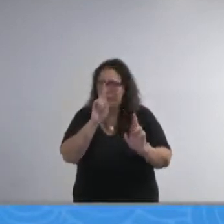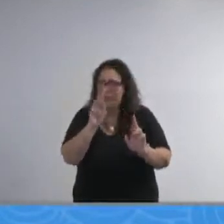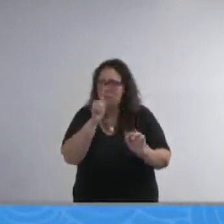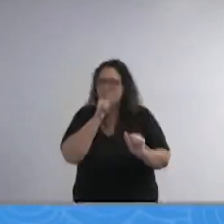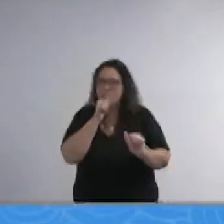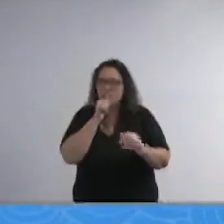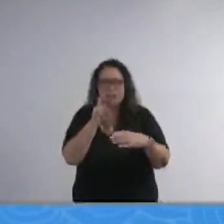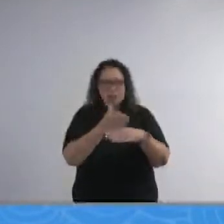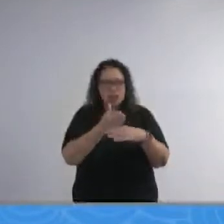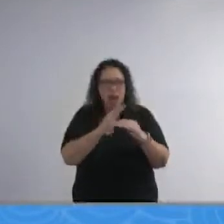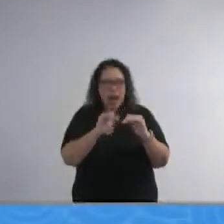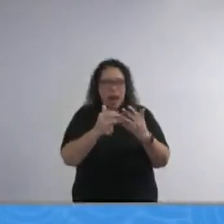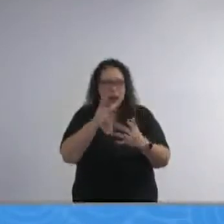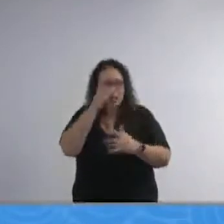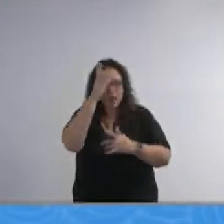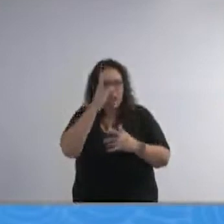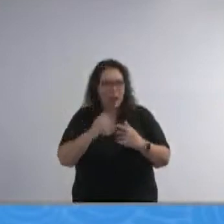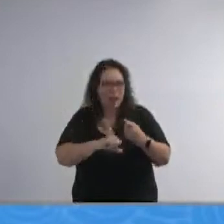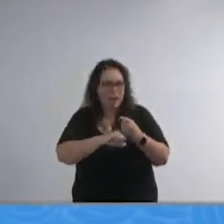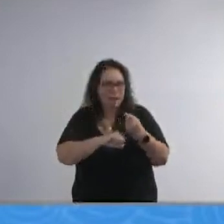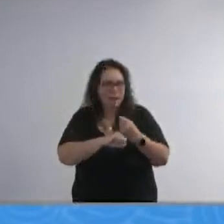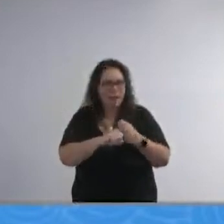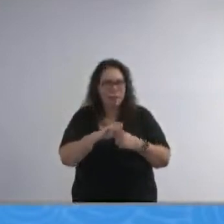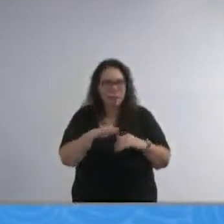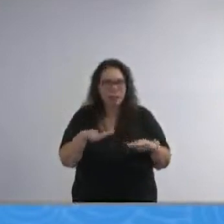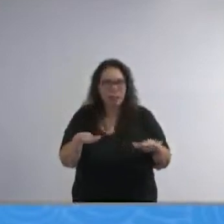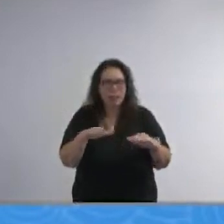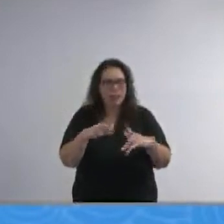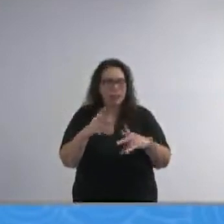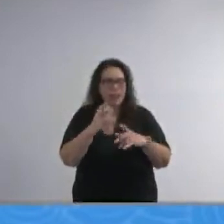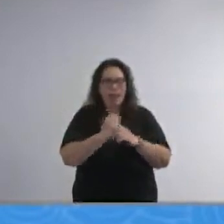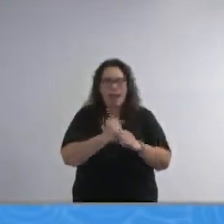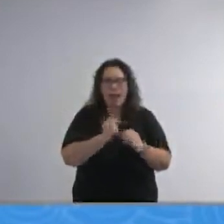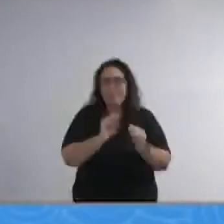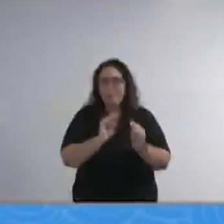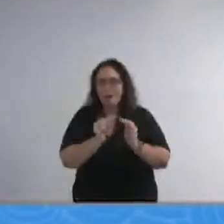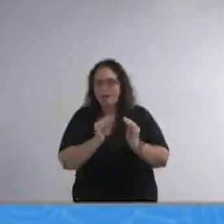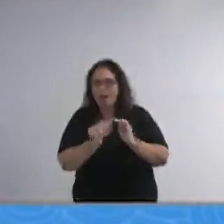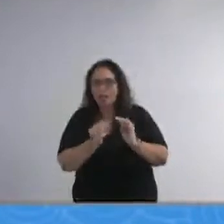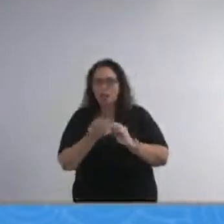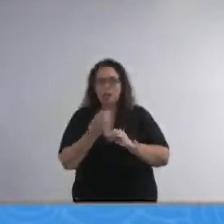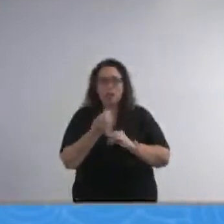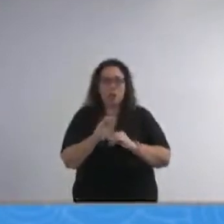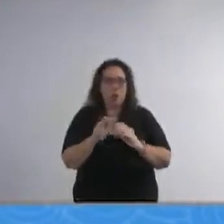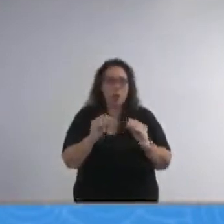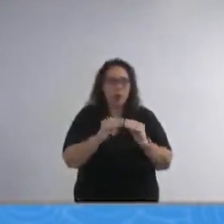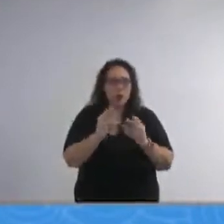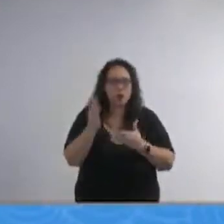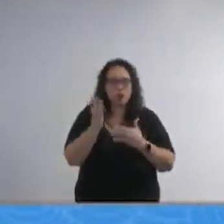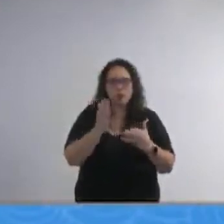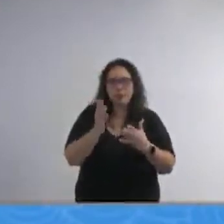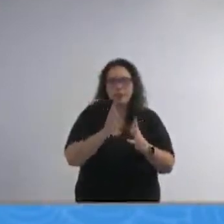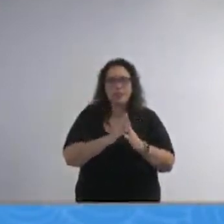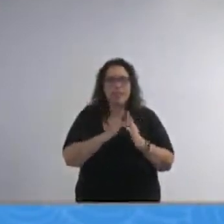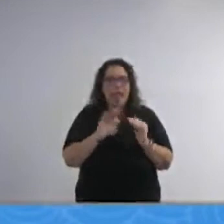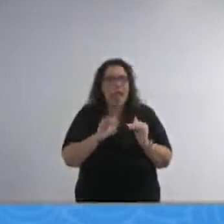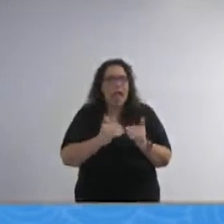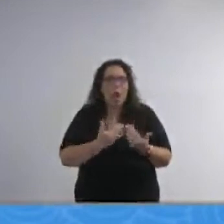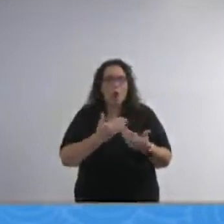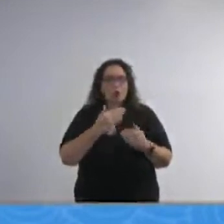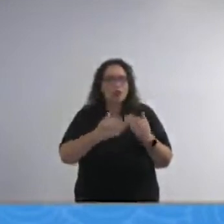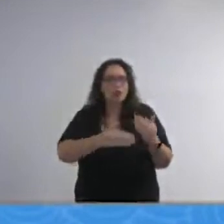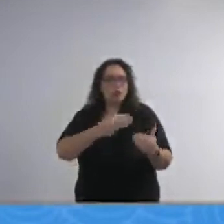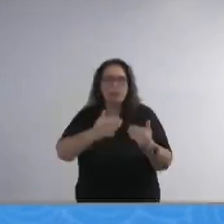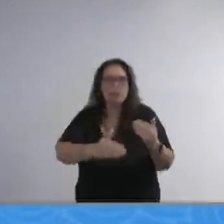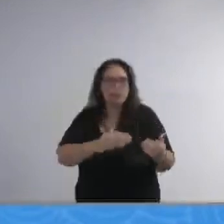parent advocated for a child and got a modification or more services, or how was the process, or